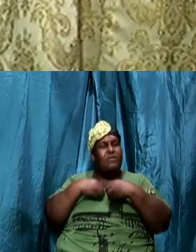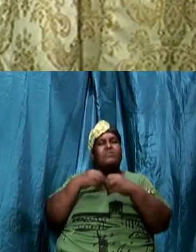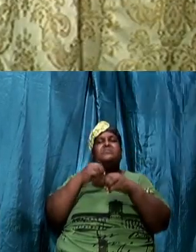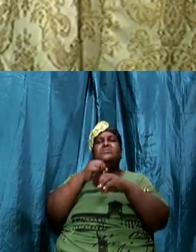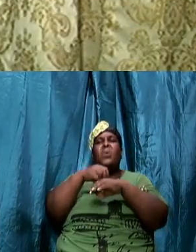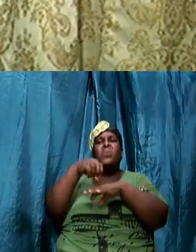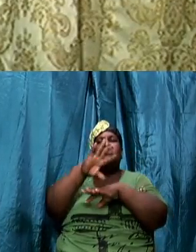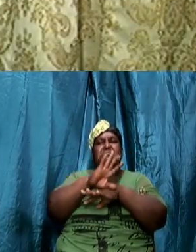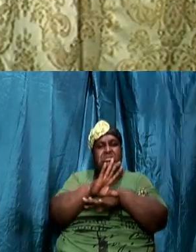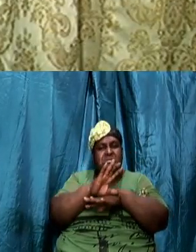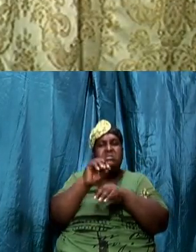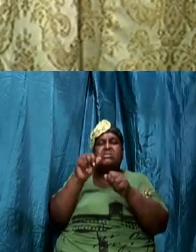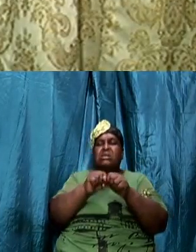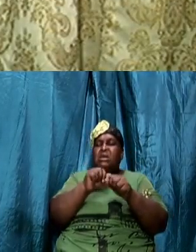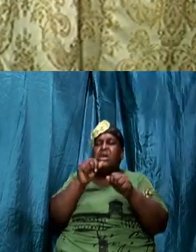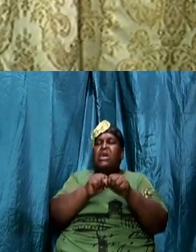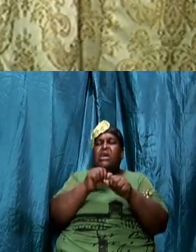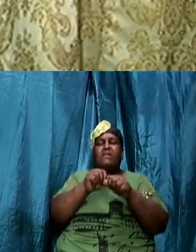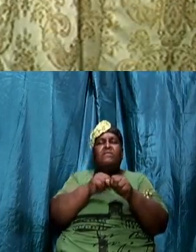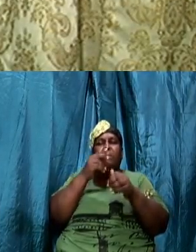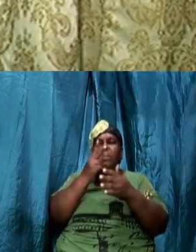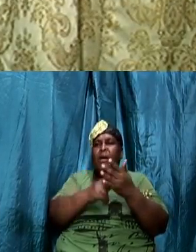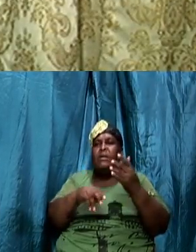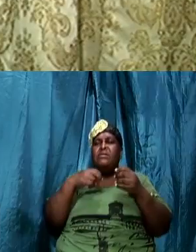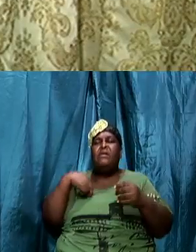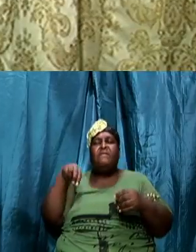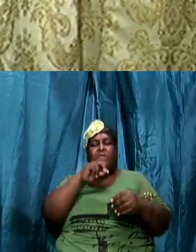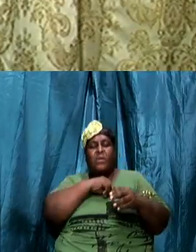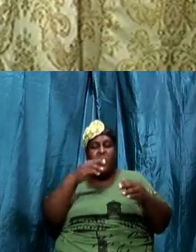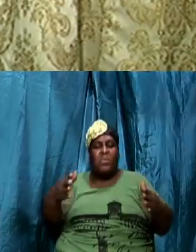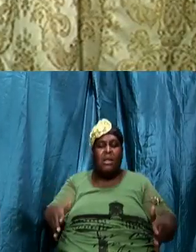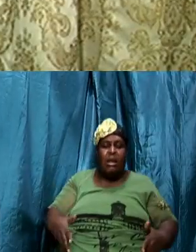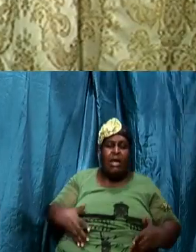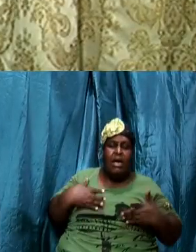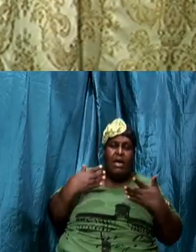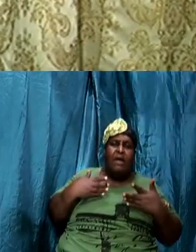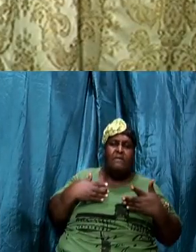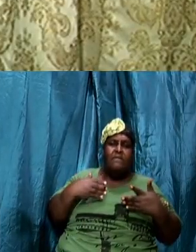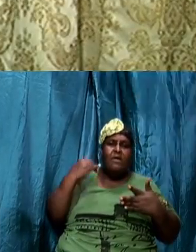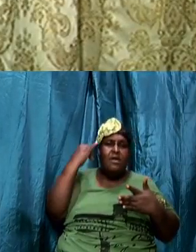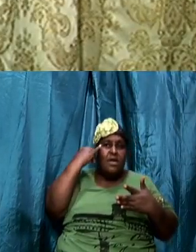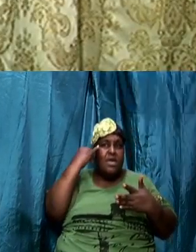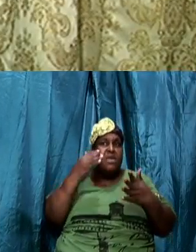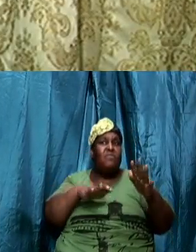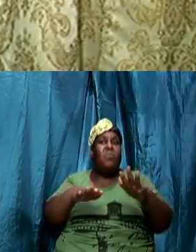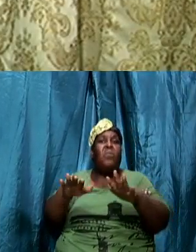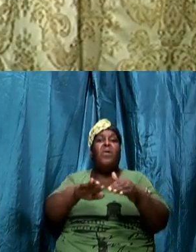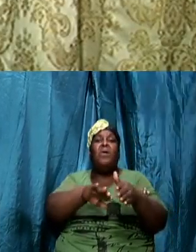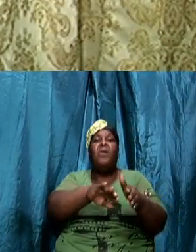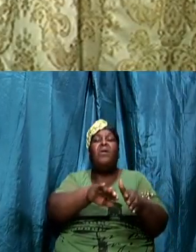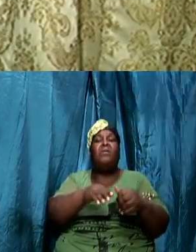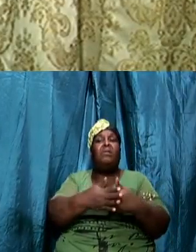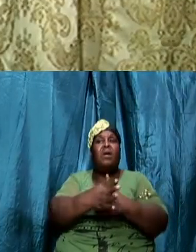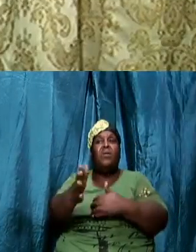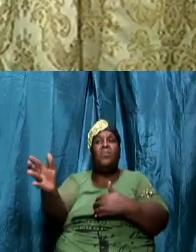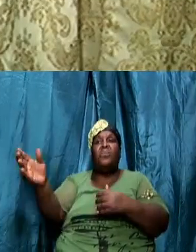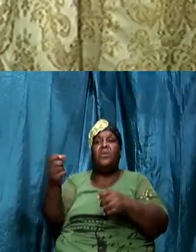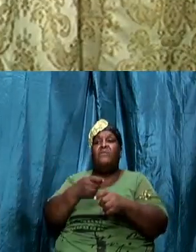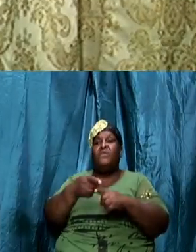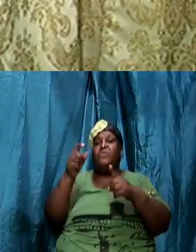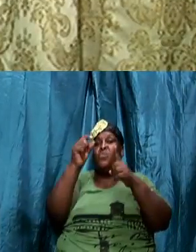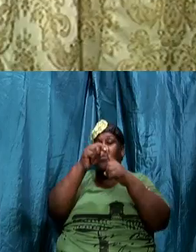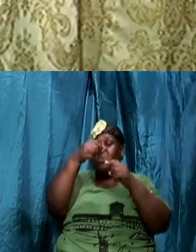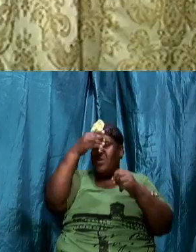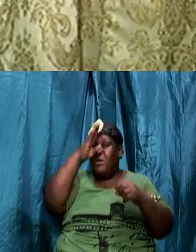lives. If we walk away from the word, we are bound to lose our love